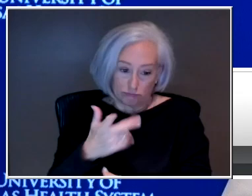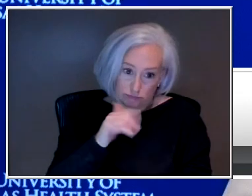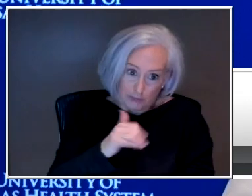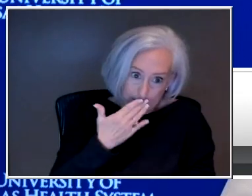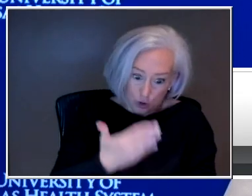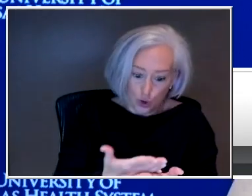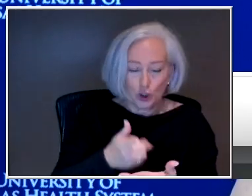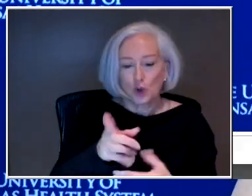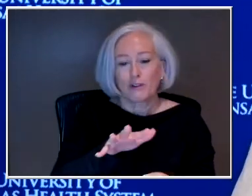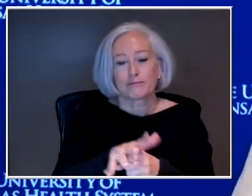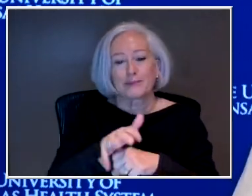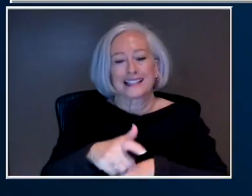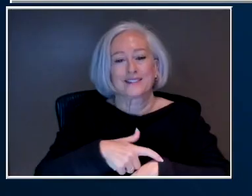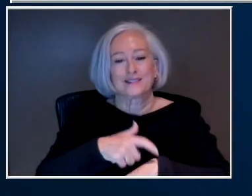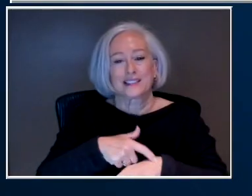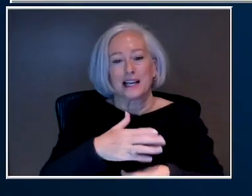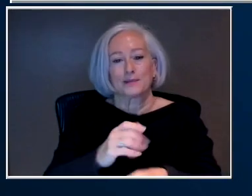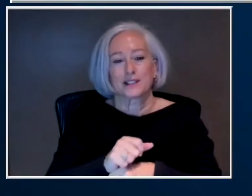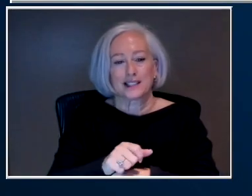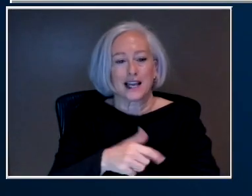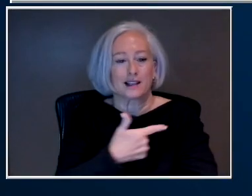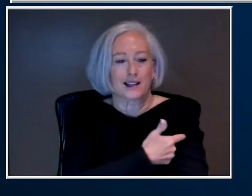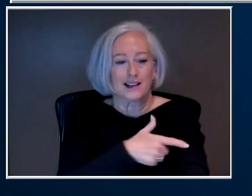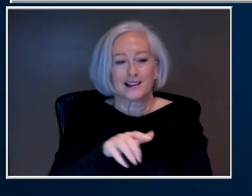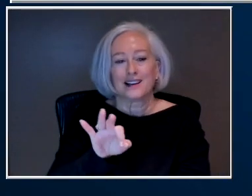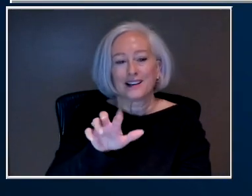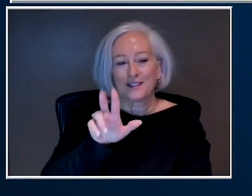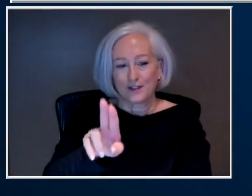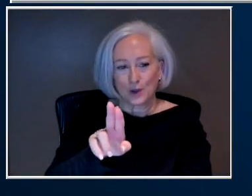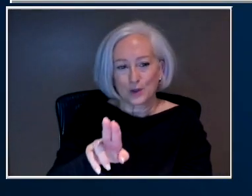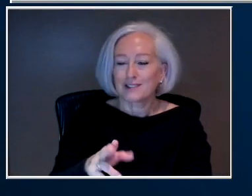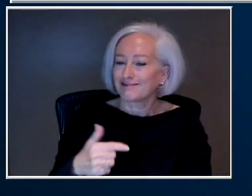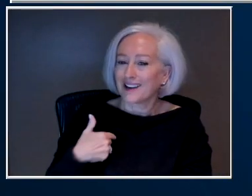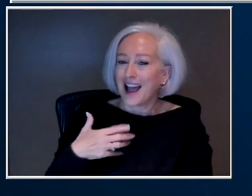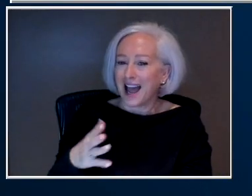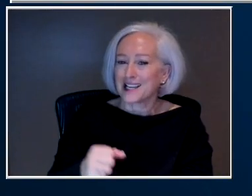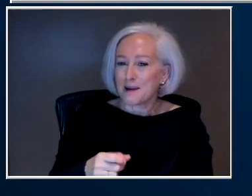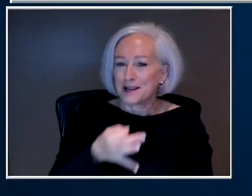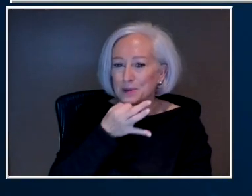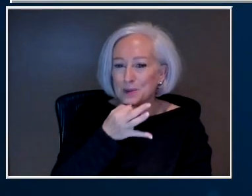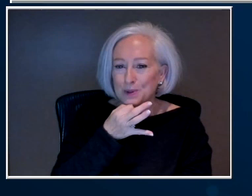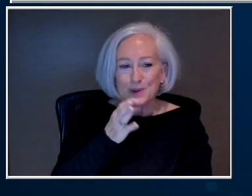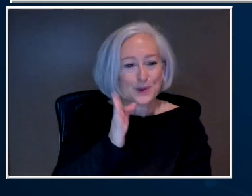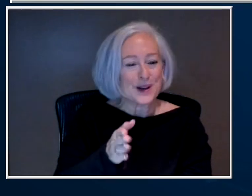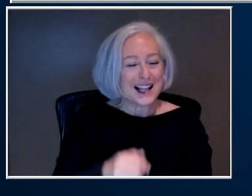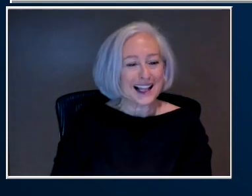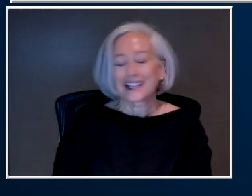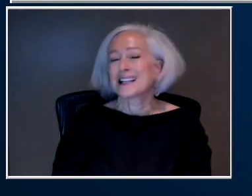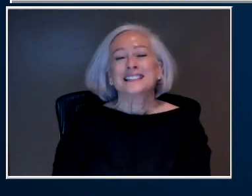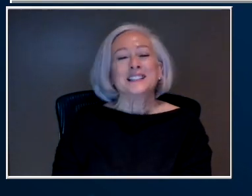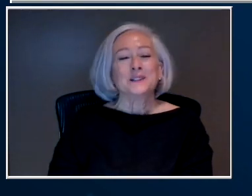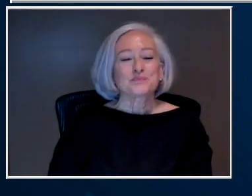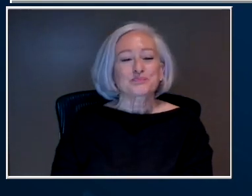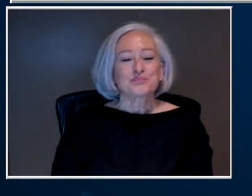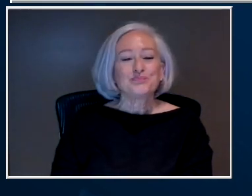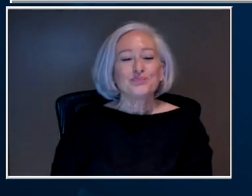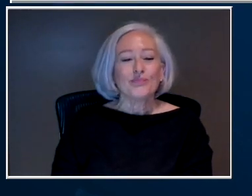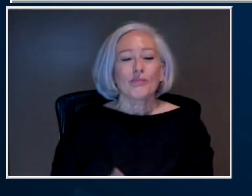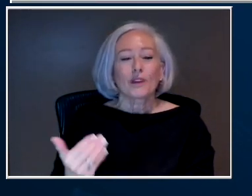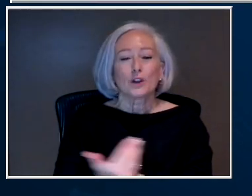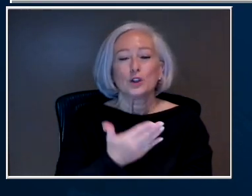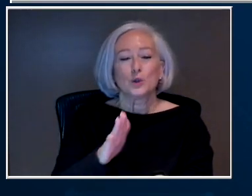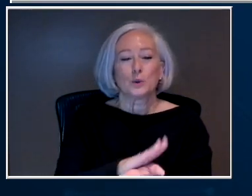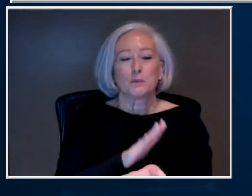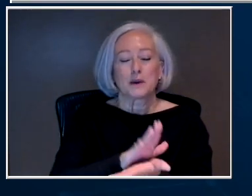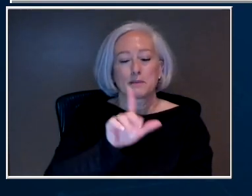good time to go get it. I got my flu shot. Yeah, I'm getting mine soon. Okay, good. All right, there was I have to ask you about this, new paper published regarding COVID